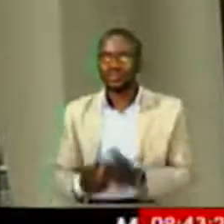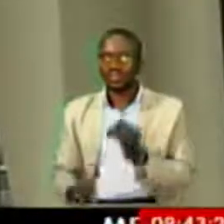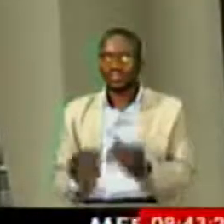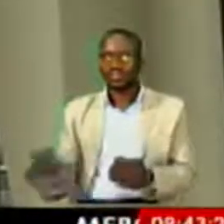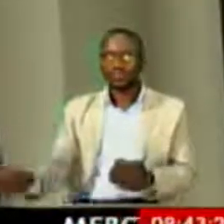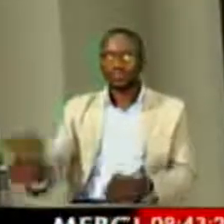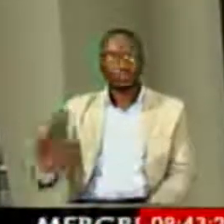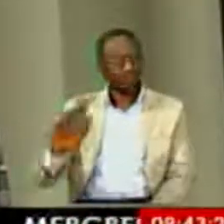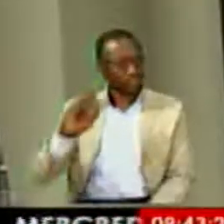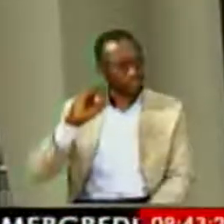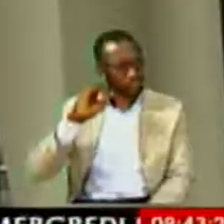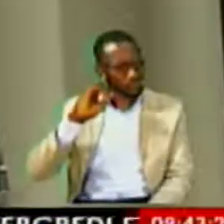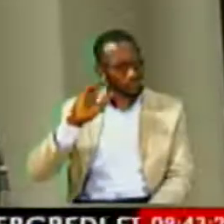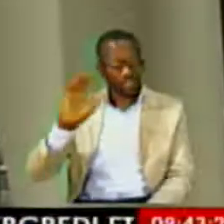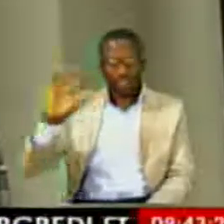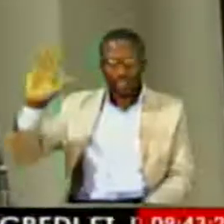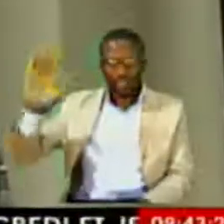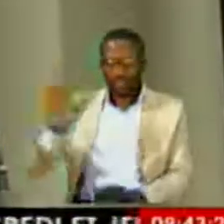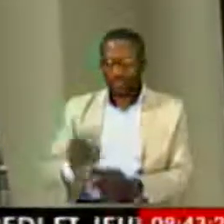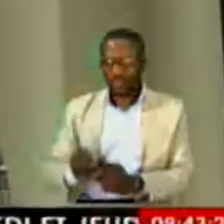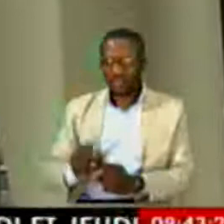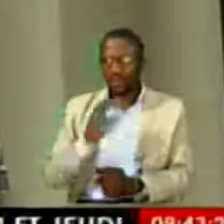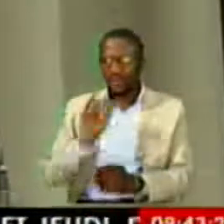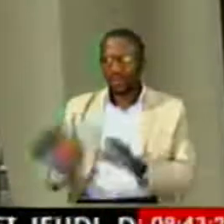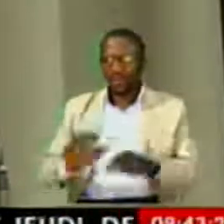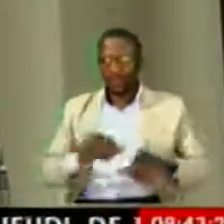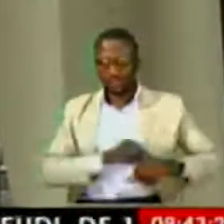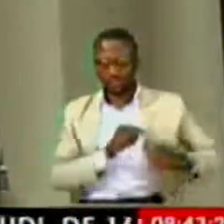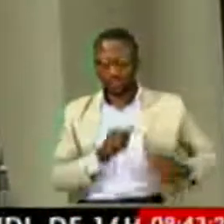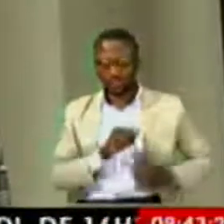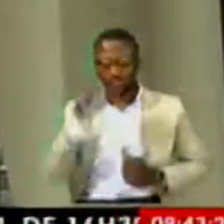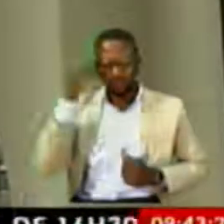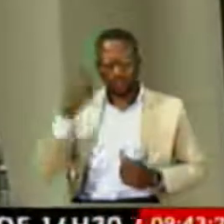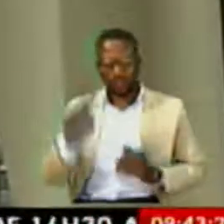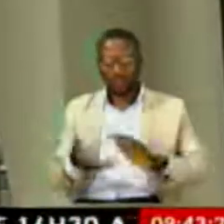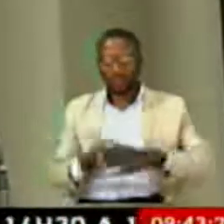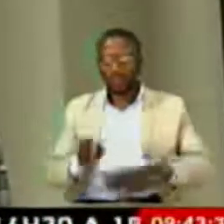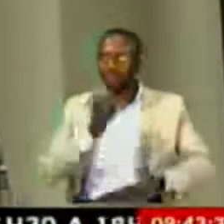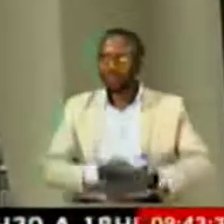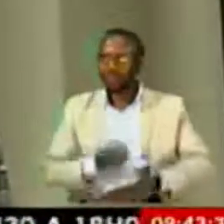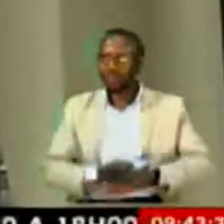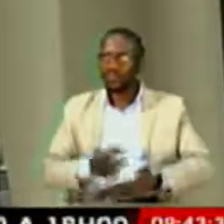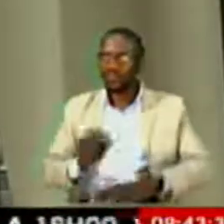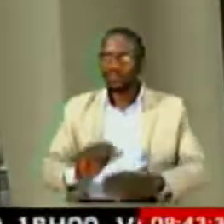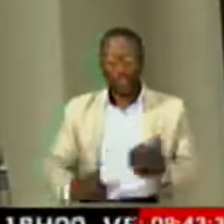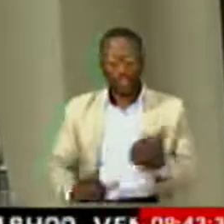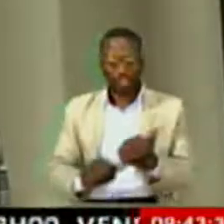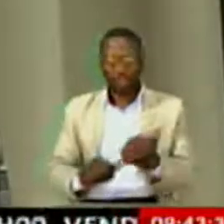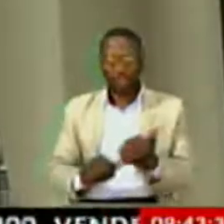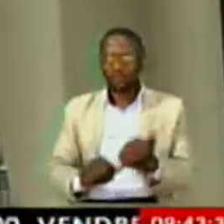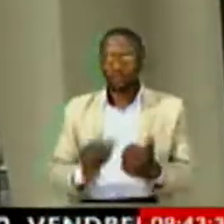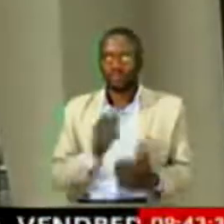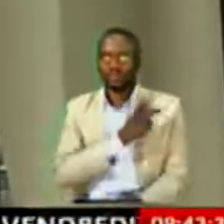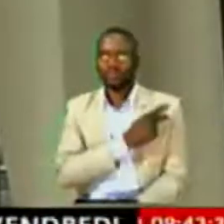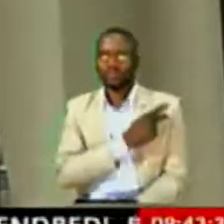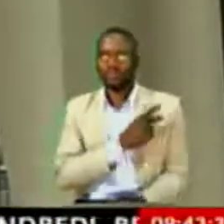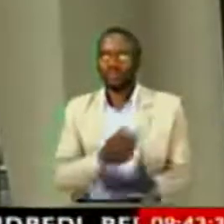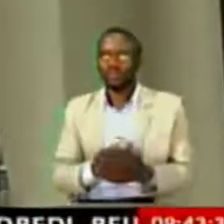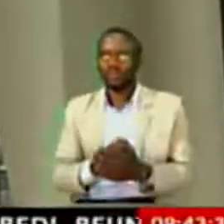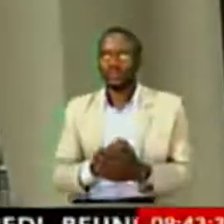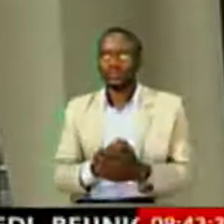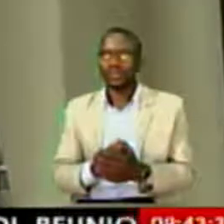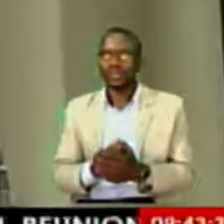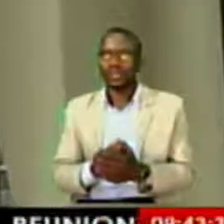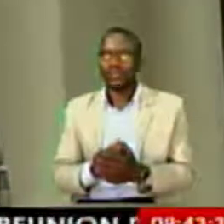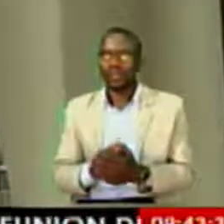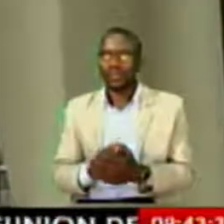sa parole, n'endurcissez pas. If you hear his word, do not harden your heart. L'apôtre Paul. The apostle Paul. Il met à jour la